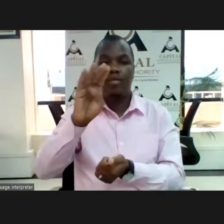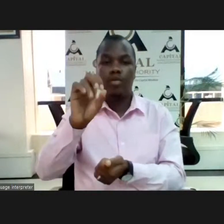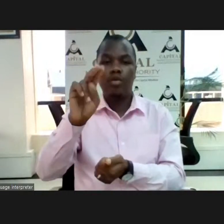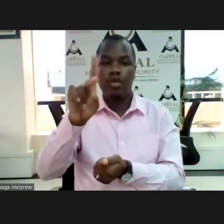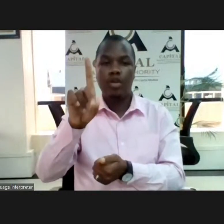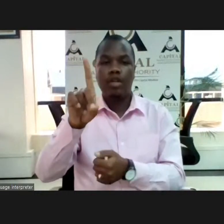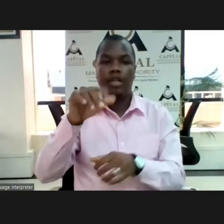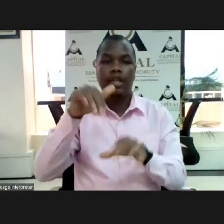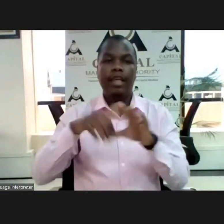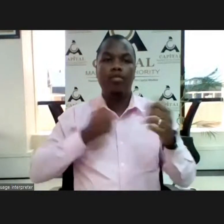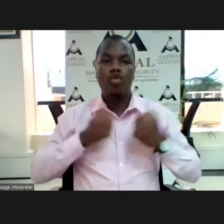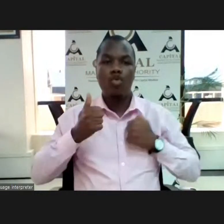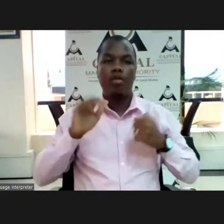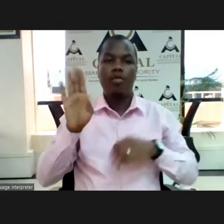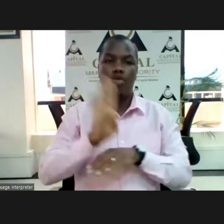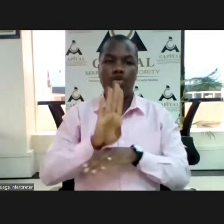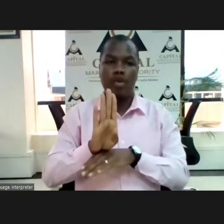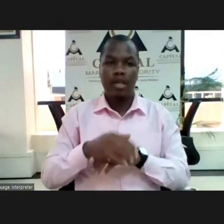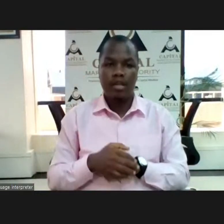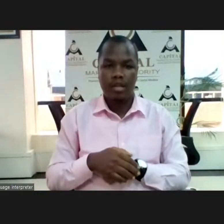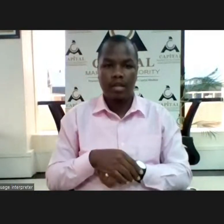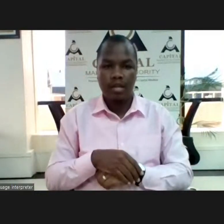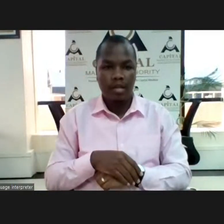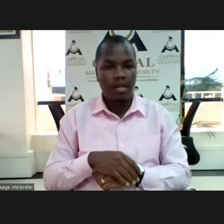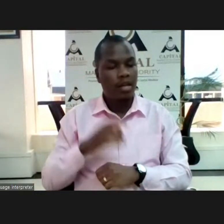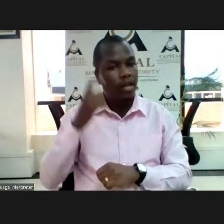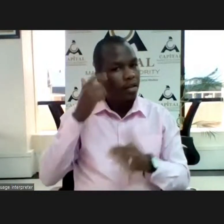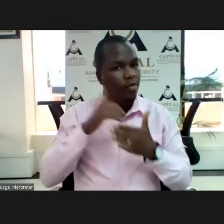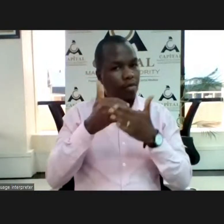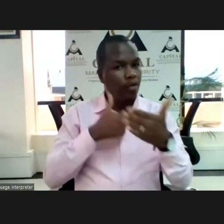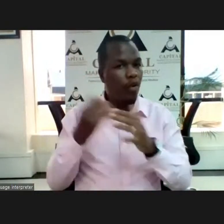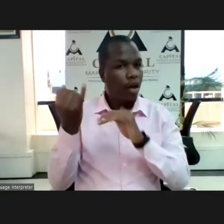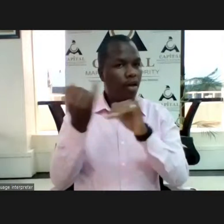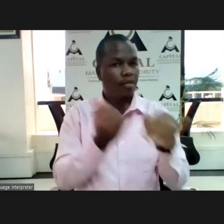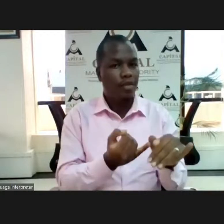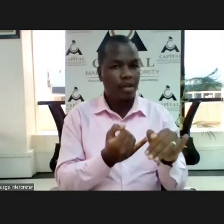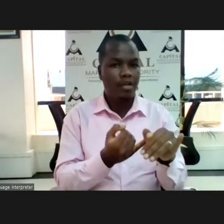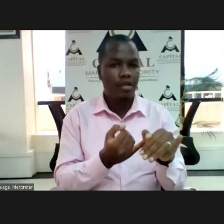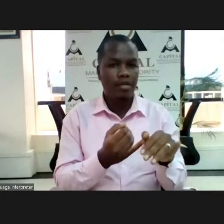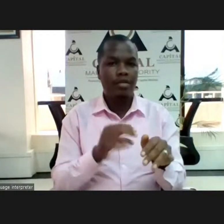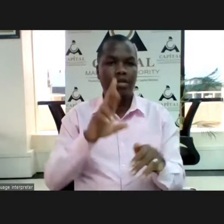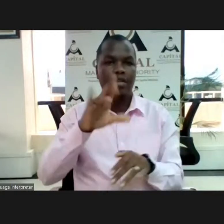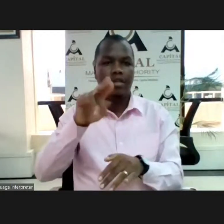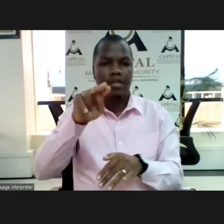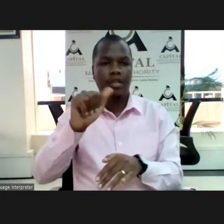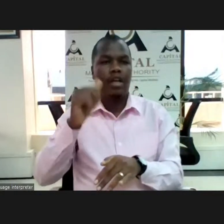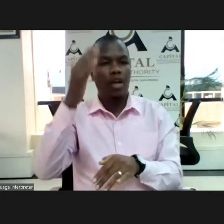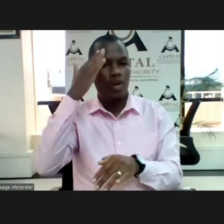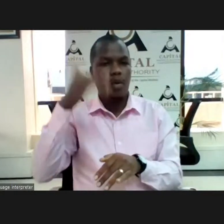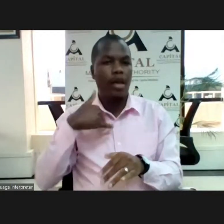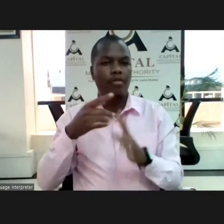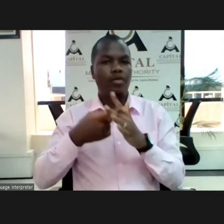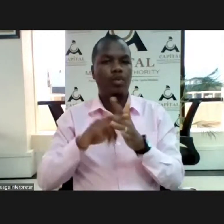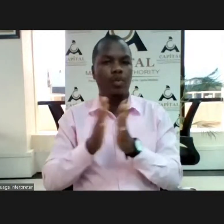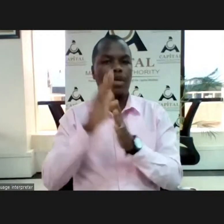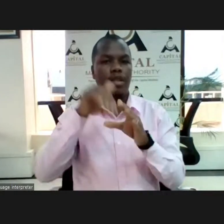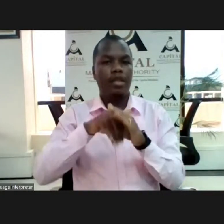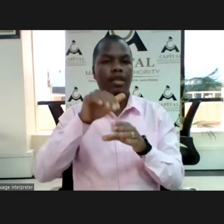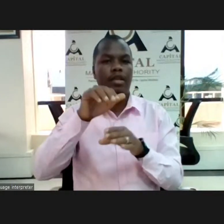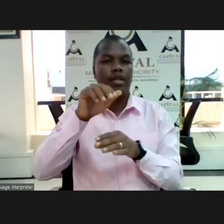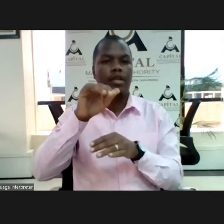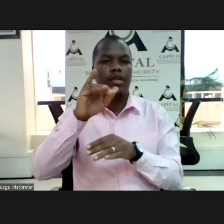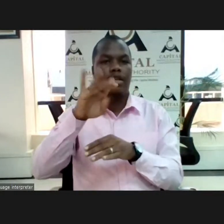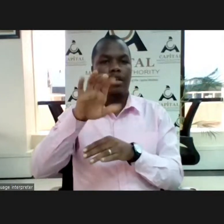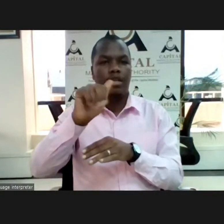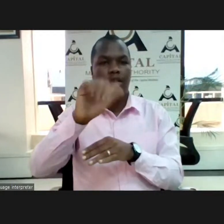Burundi? I guess, and just before I invite Rina, I know we have an initiative within the ESC that is